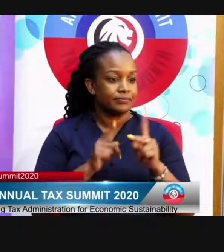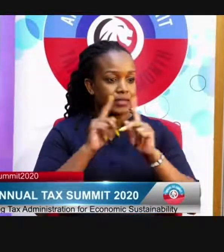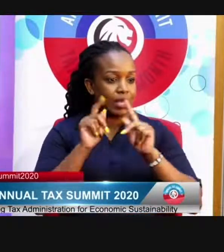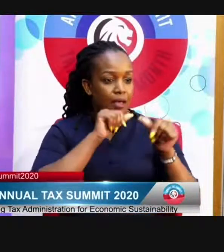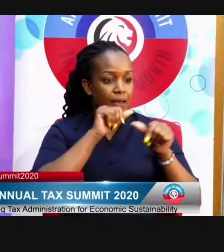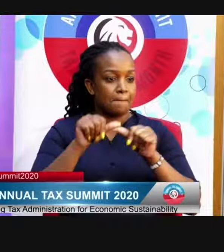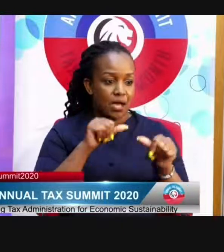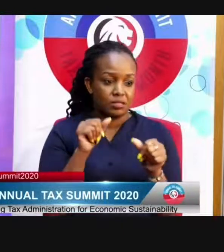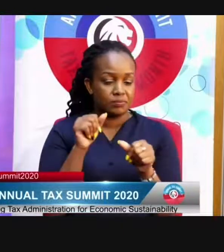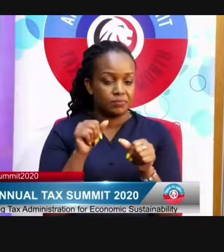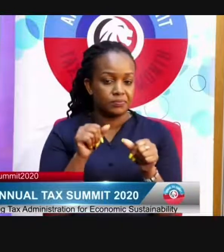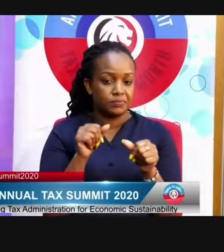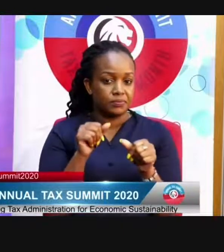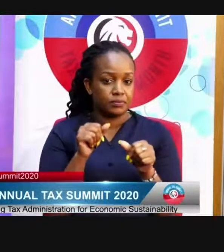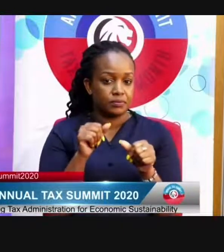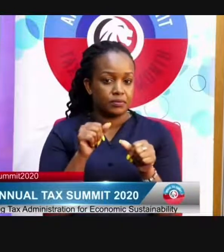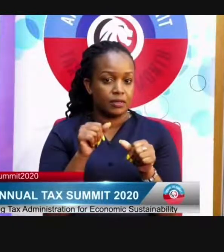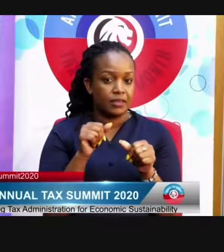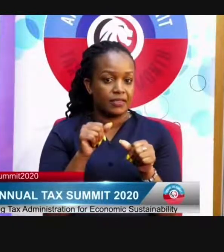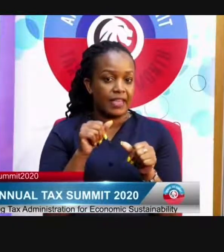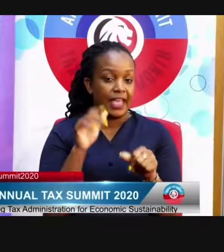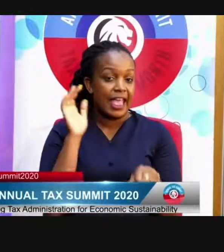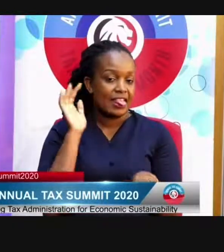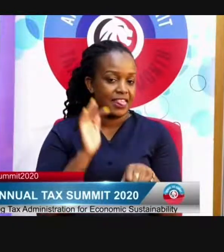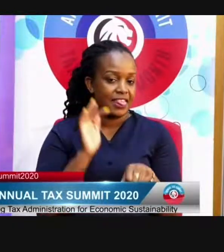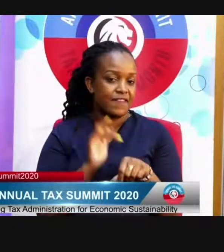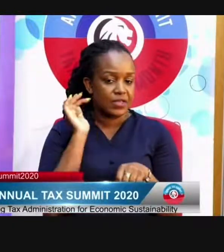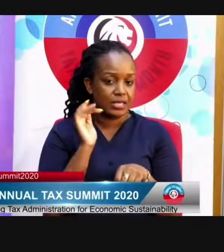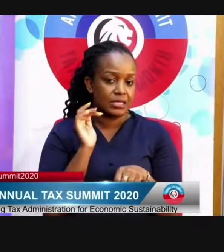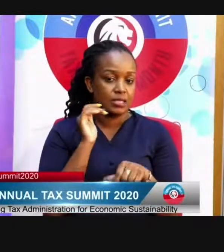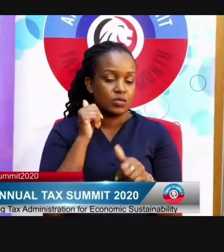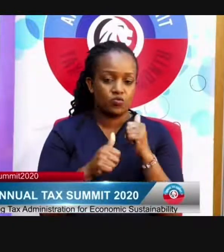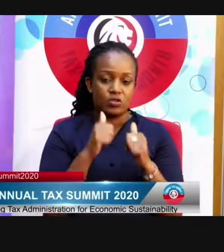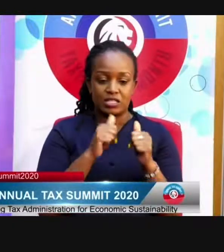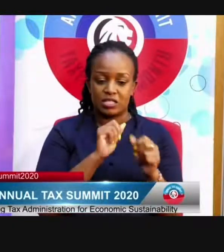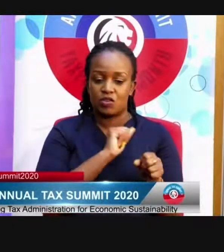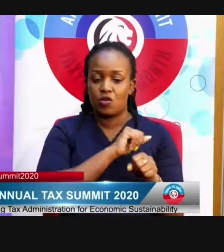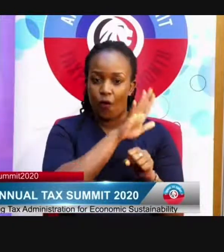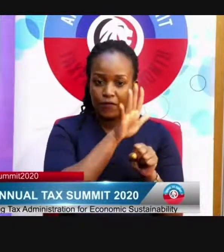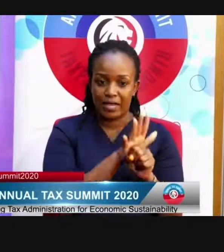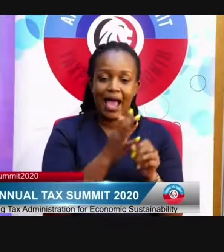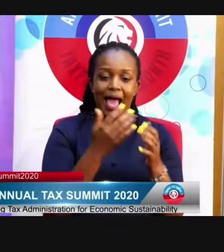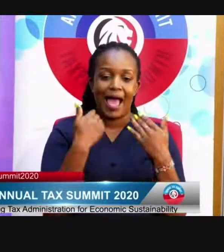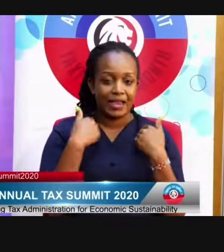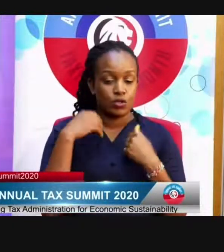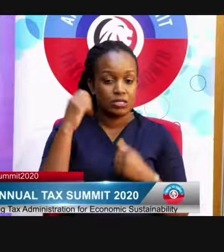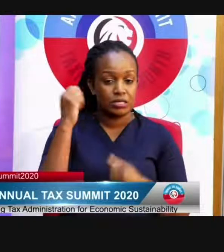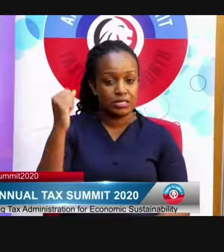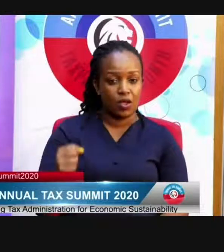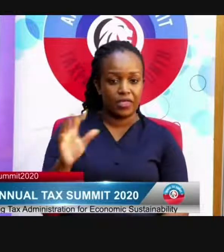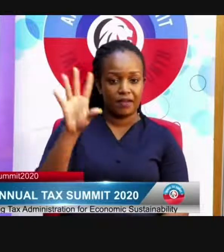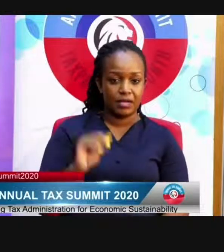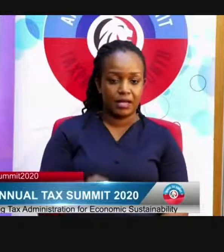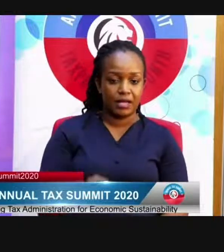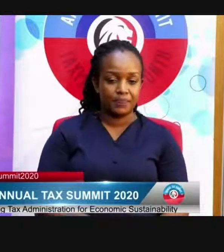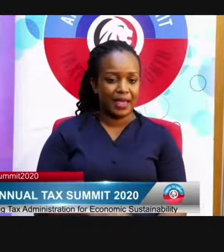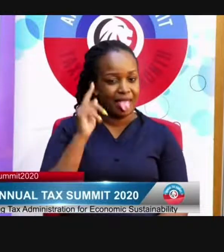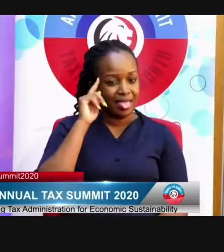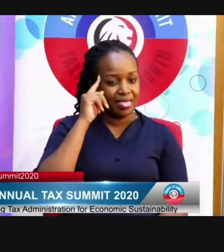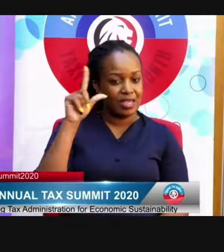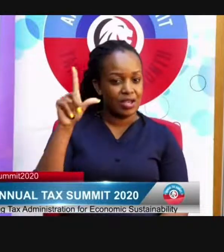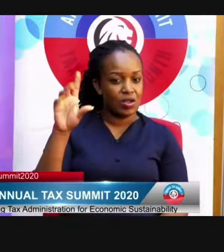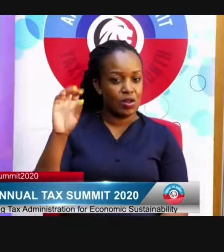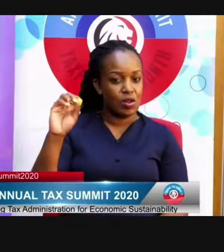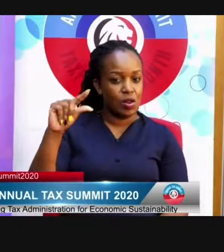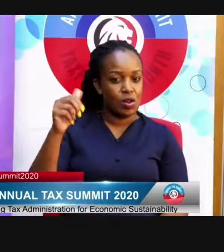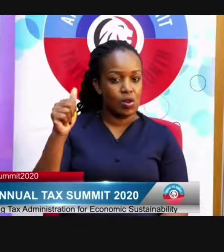the impact that COVID has had on South Africa. I think Logan mentioned that South